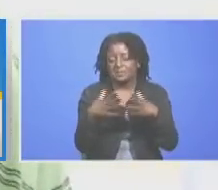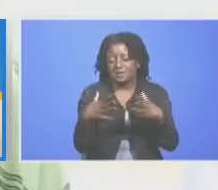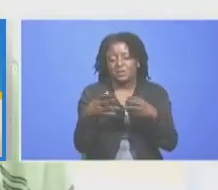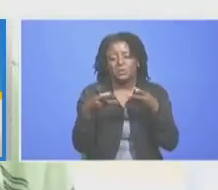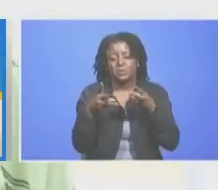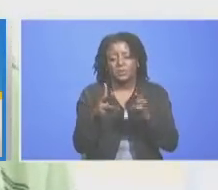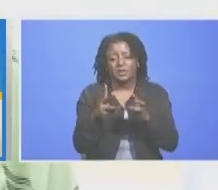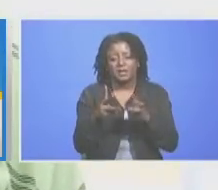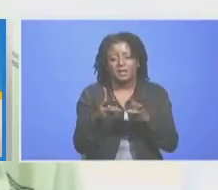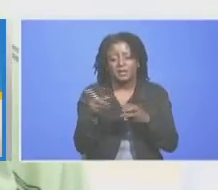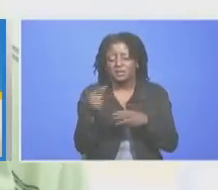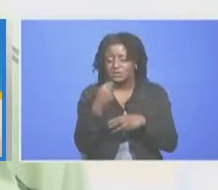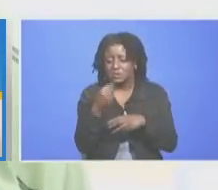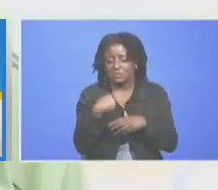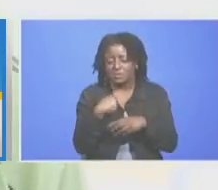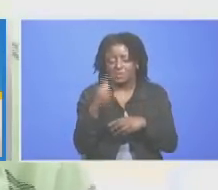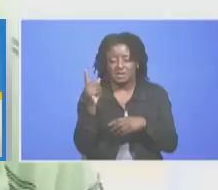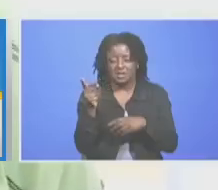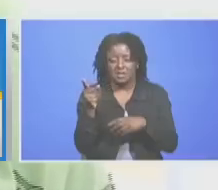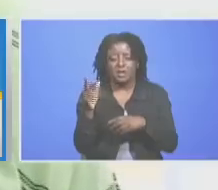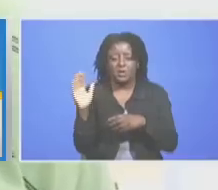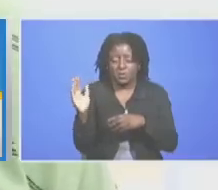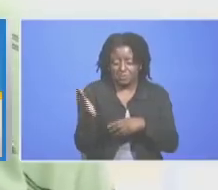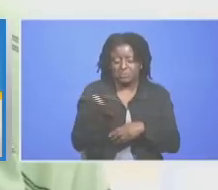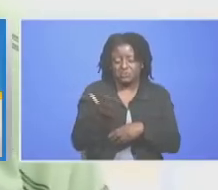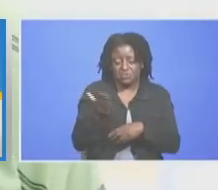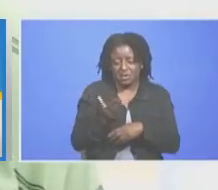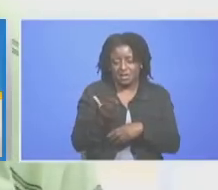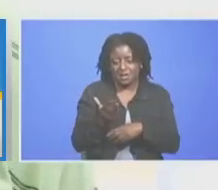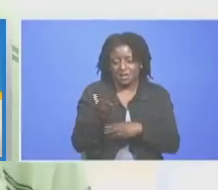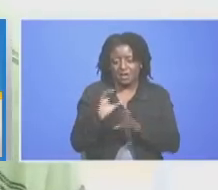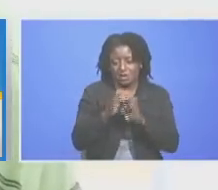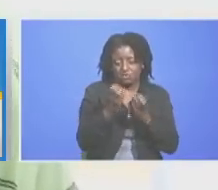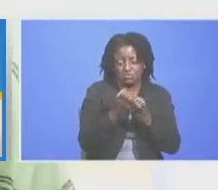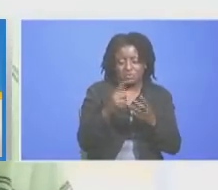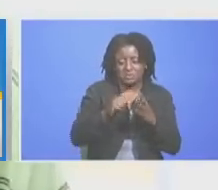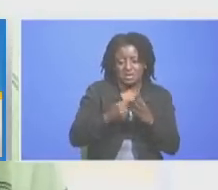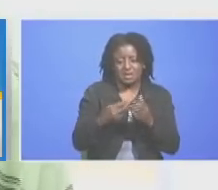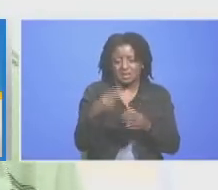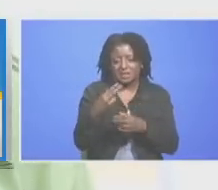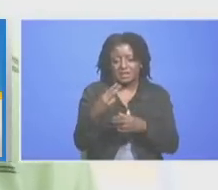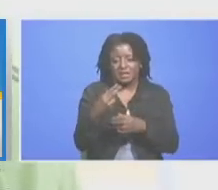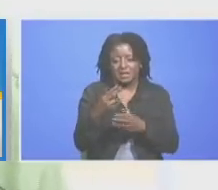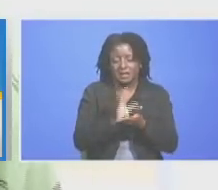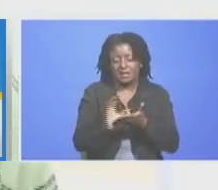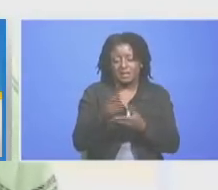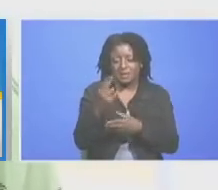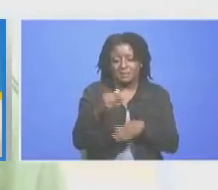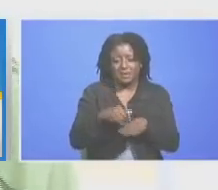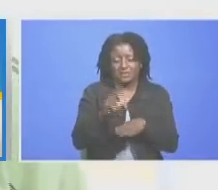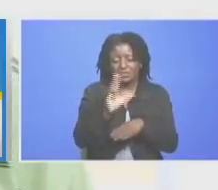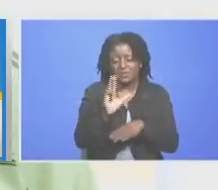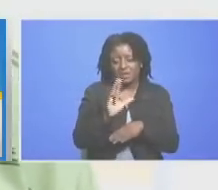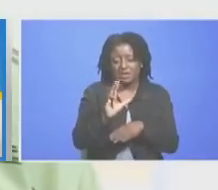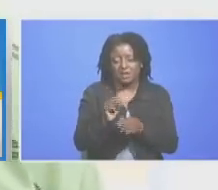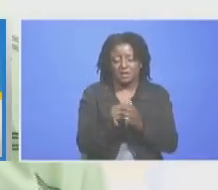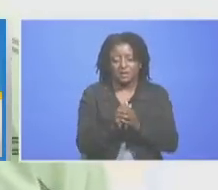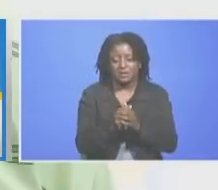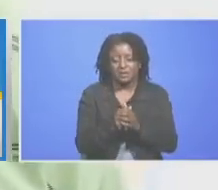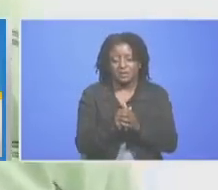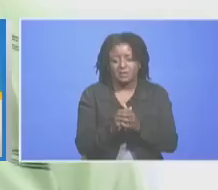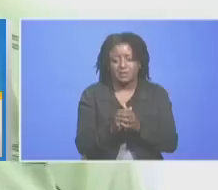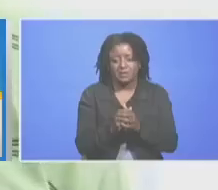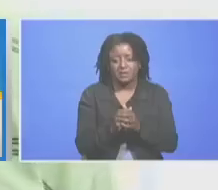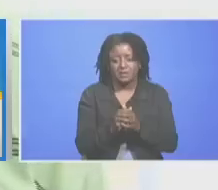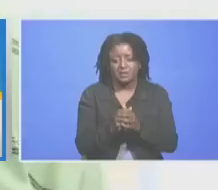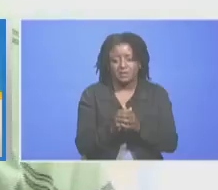that he's going to bring a crew to start cleaning up about 3 o'clock, and I told him that was excellent, because when people are on their way to